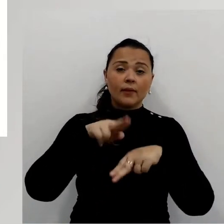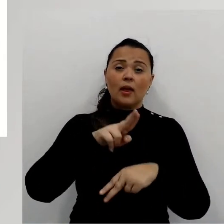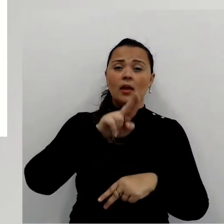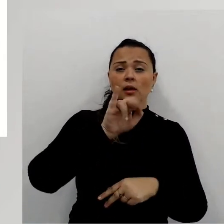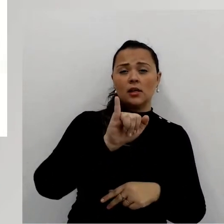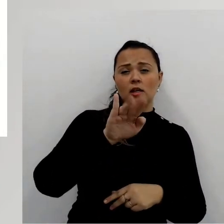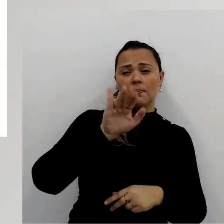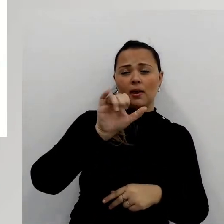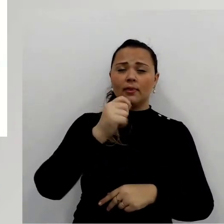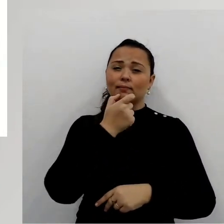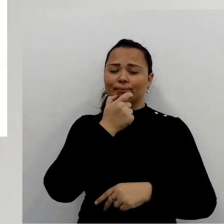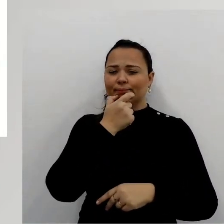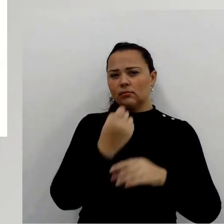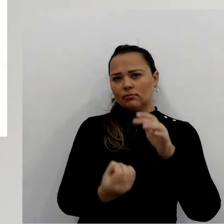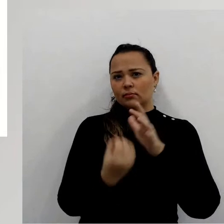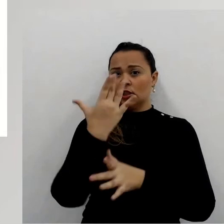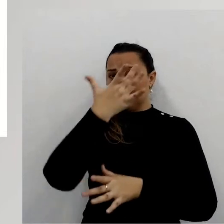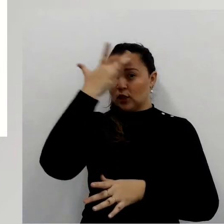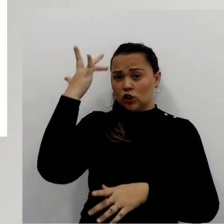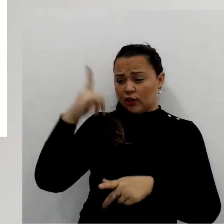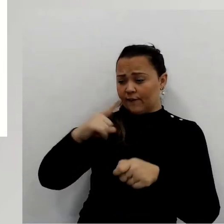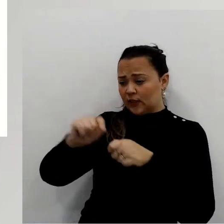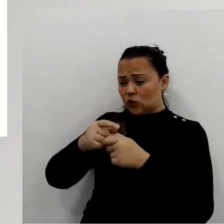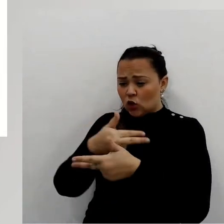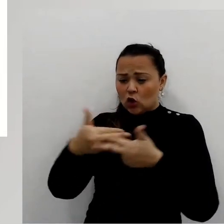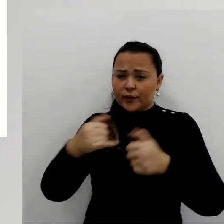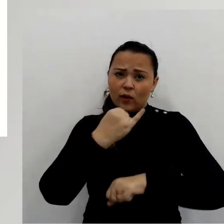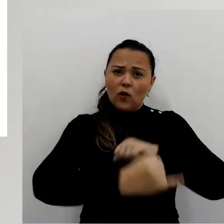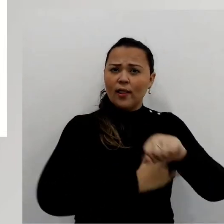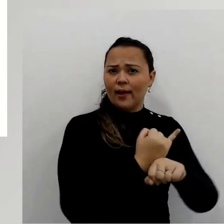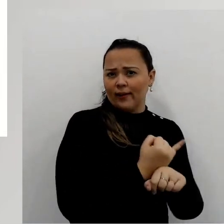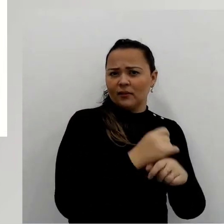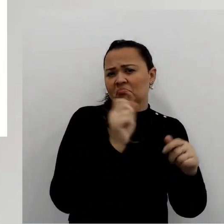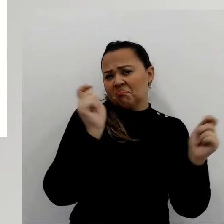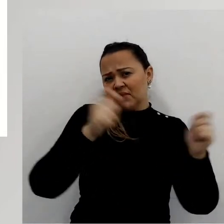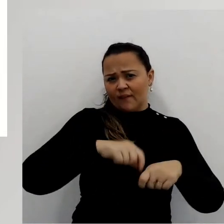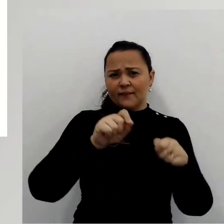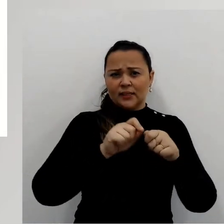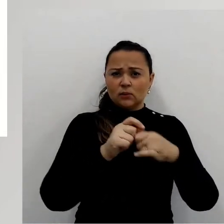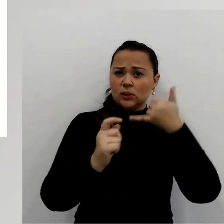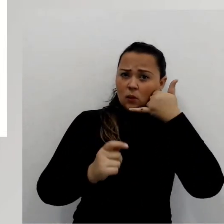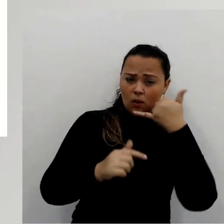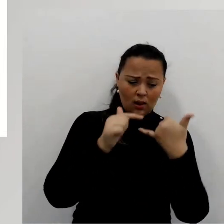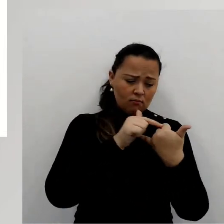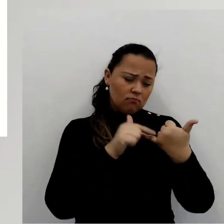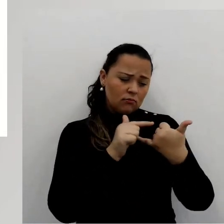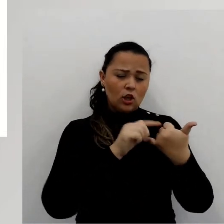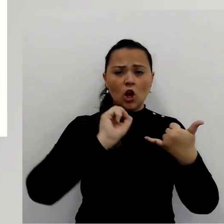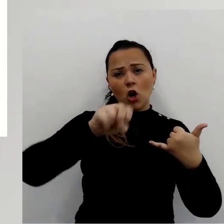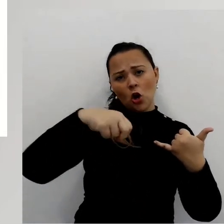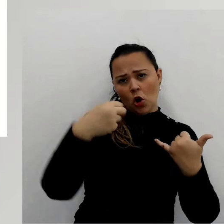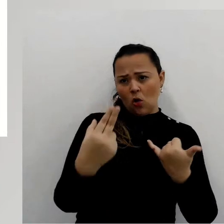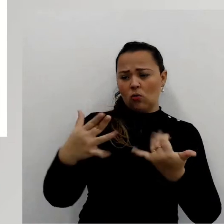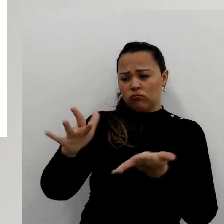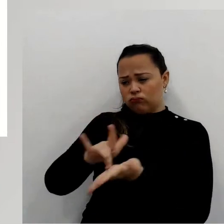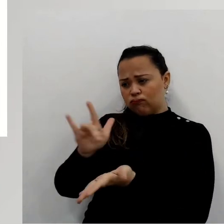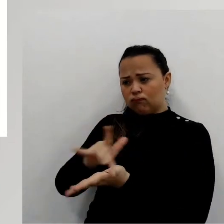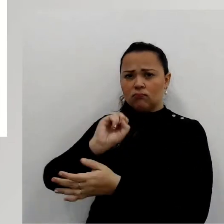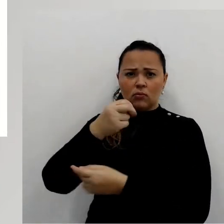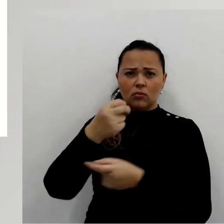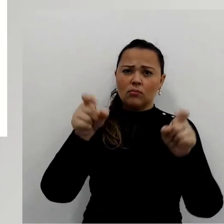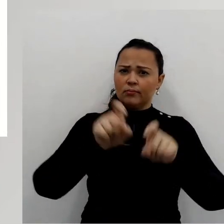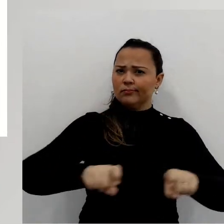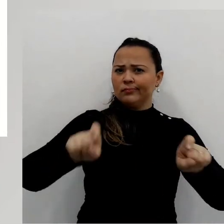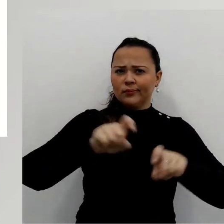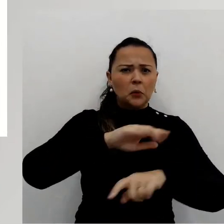online, whether it's mobile or they're doing it on a browser. They're doing things online. It's